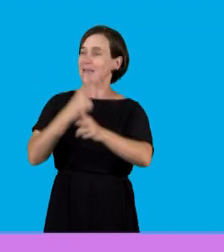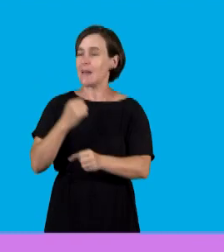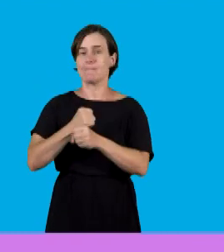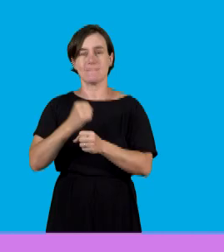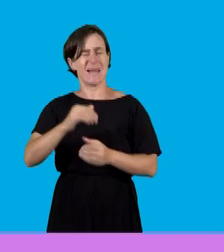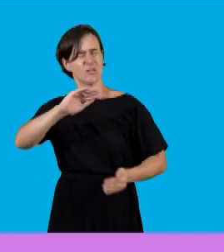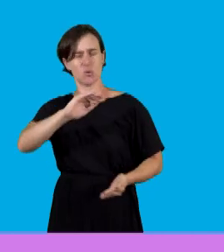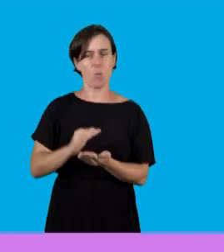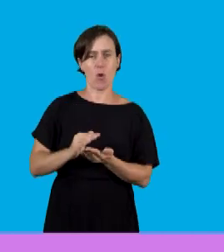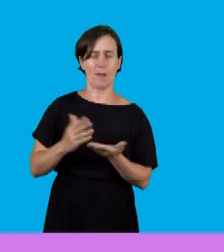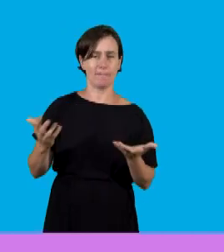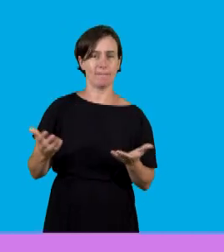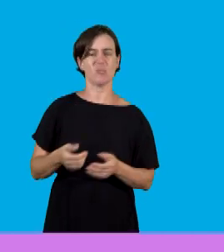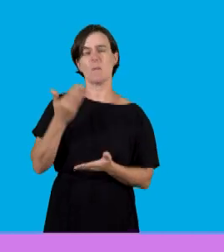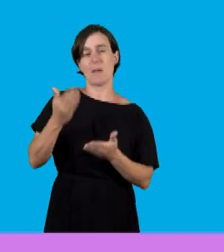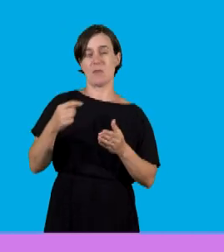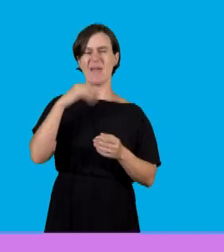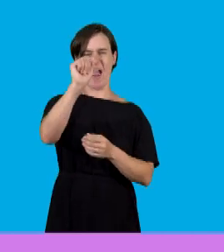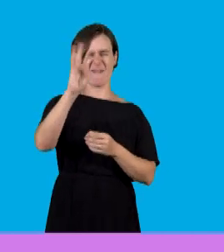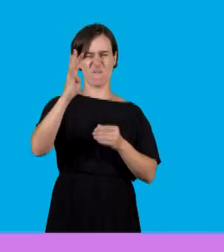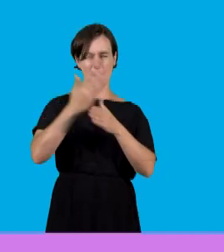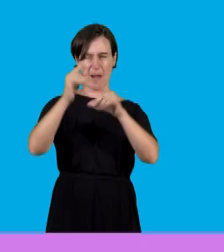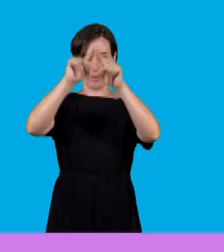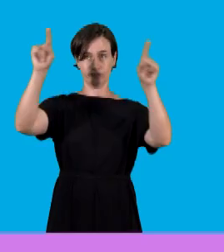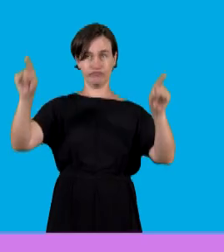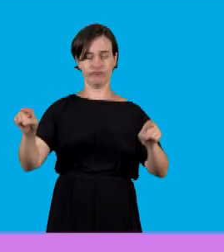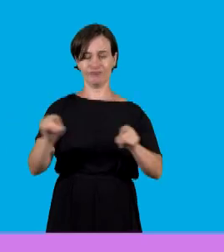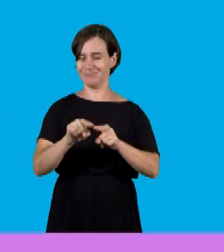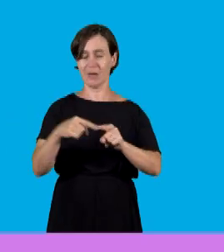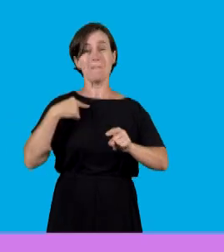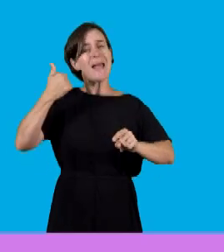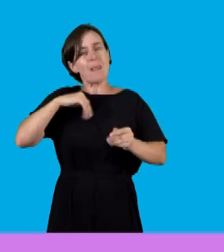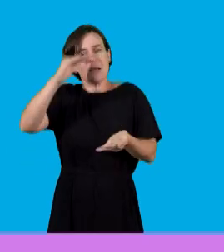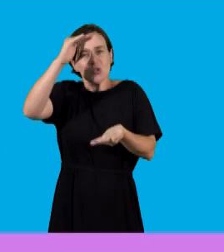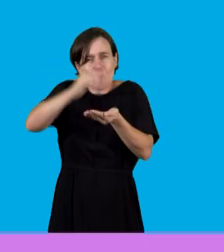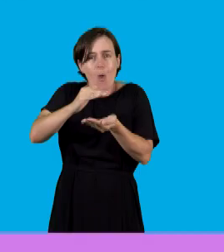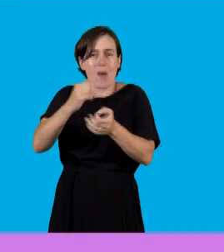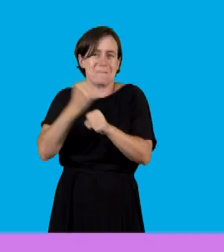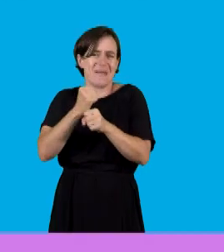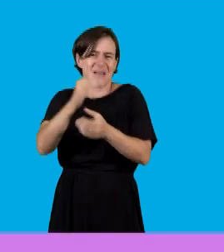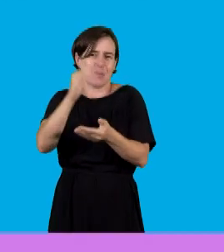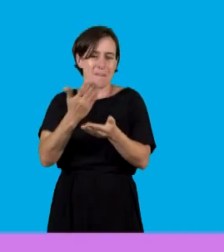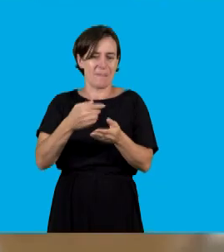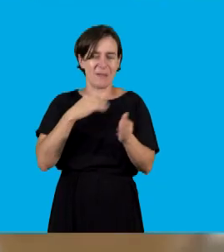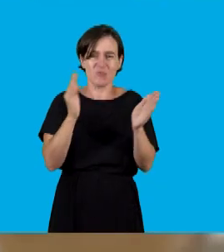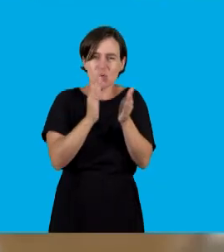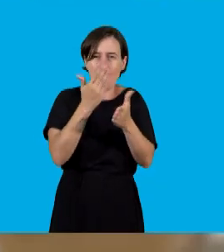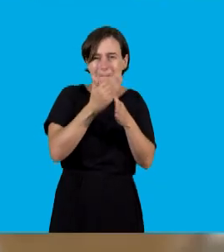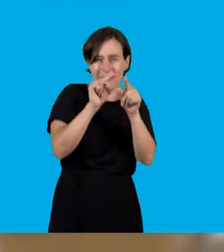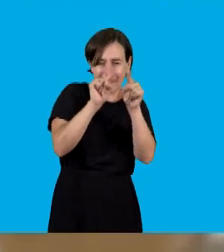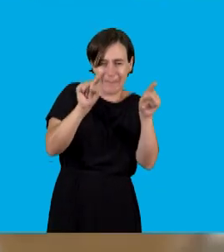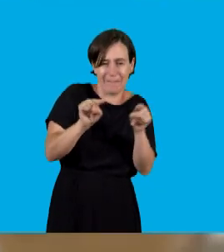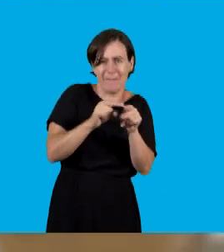again, let's say when we reduce it initially, we printed it on an A4 paper. Now we want to reduce it even further because we want maybe to put